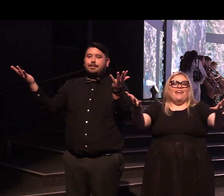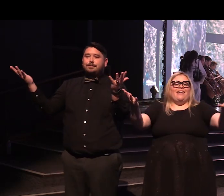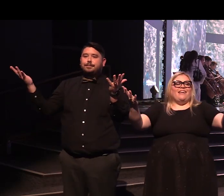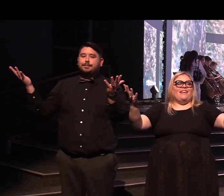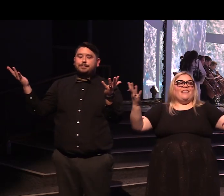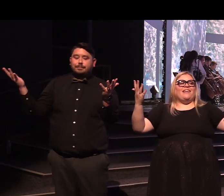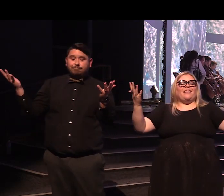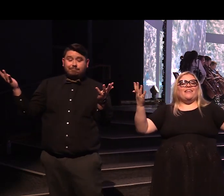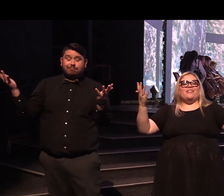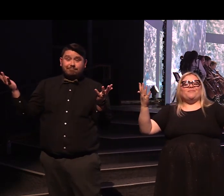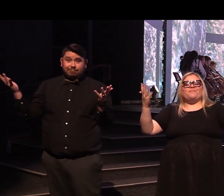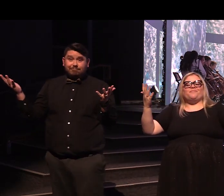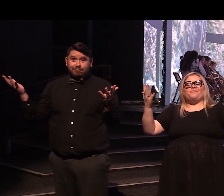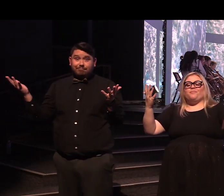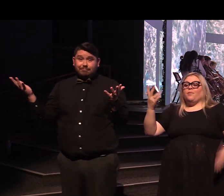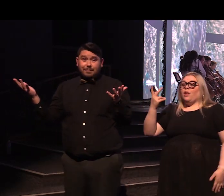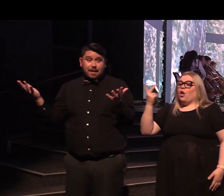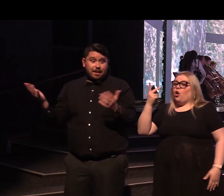say,